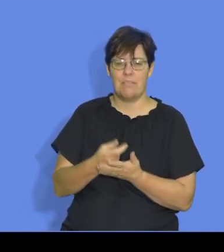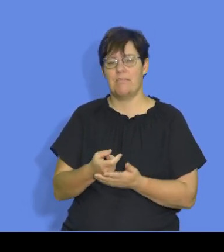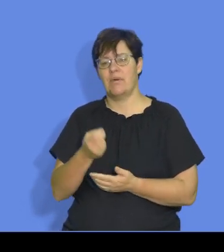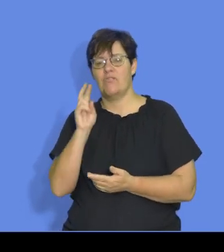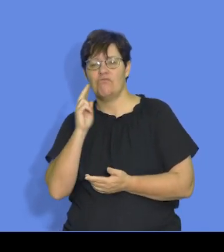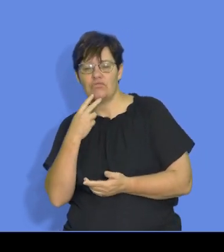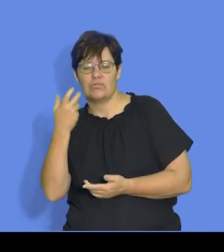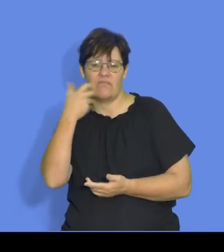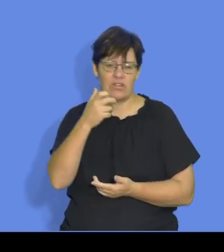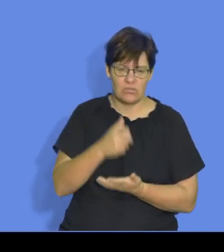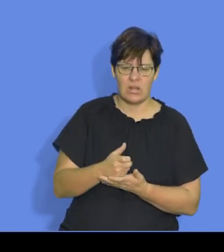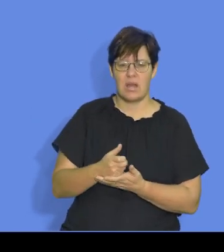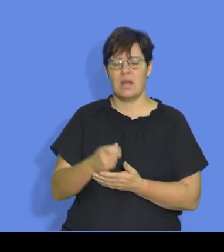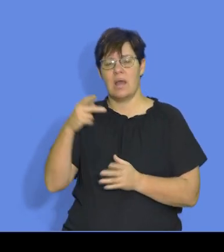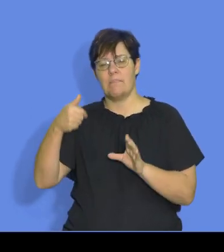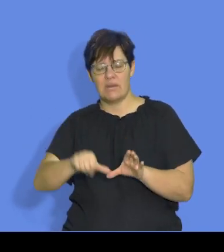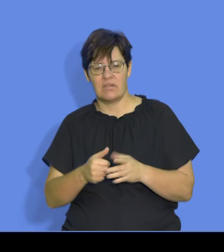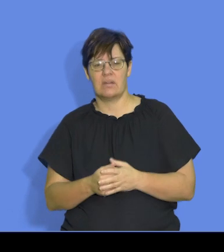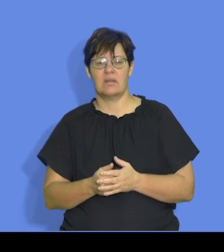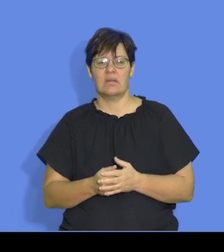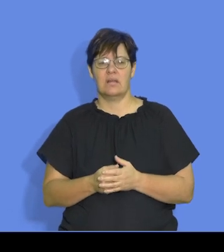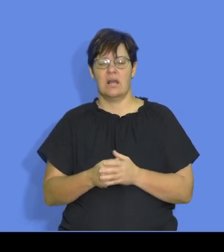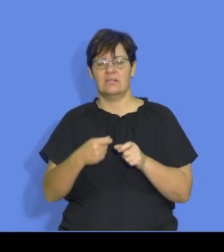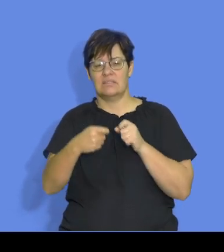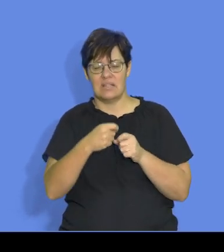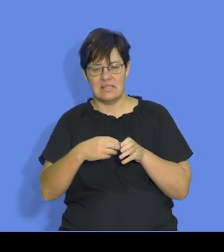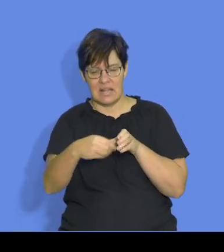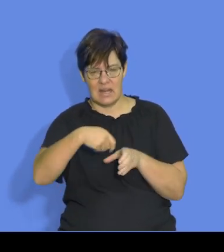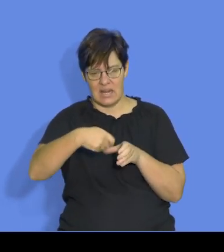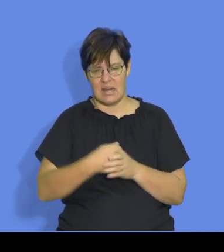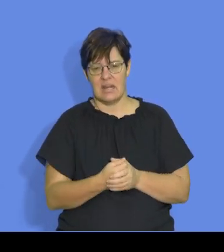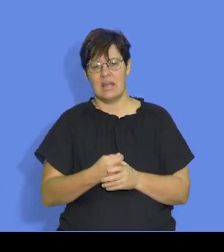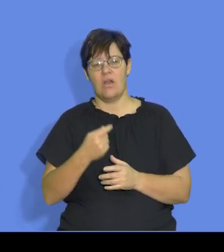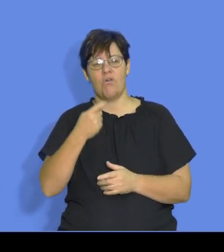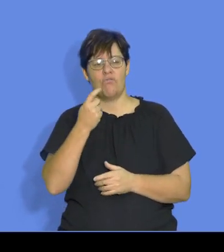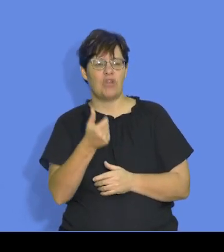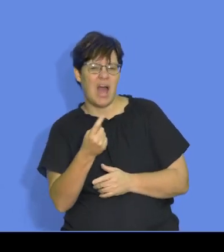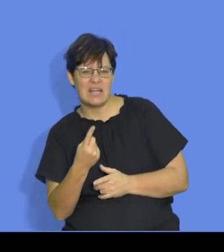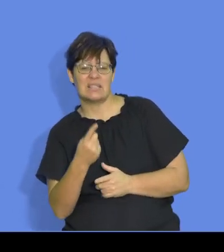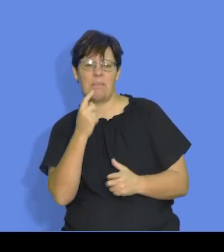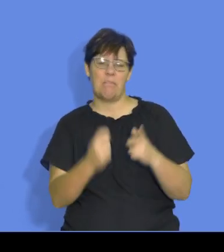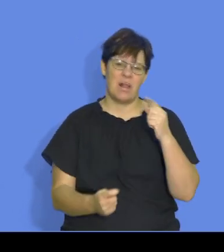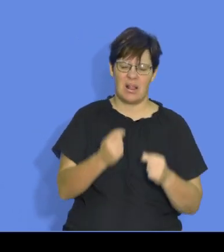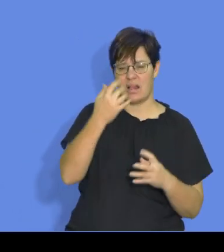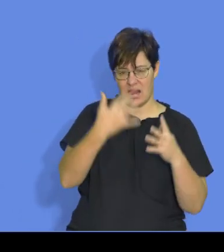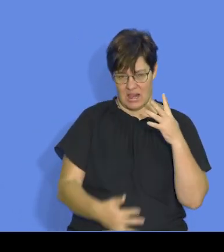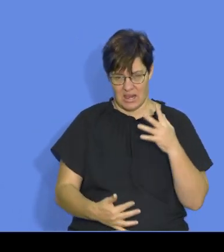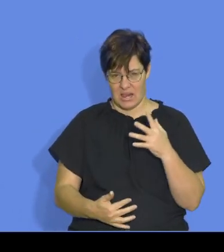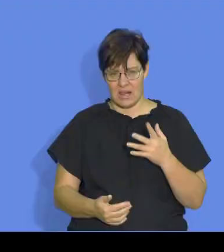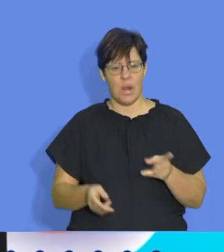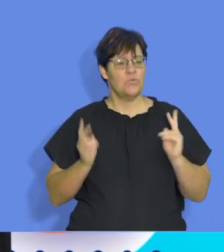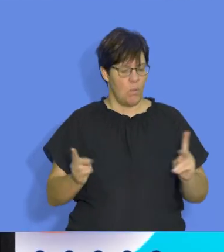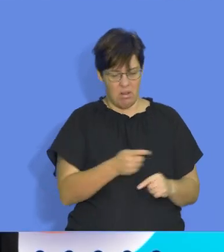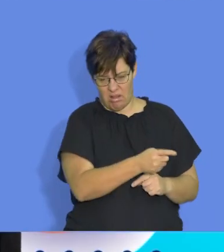paraffin, sardines in a tin, cooking oil, rice, milk products. Basic items that are used by